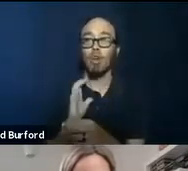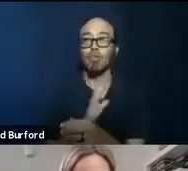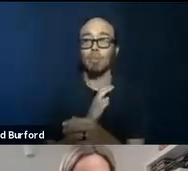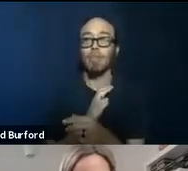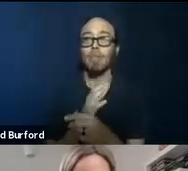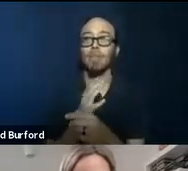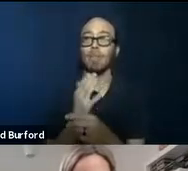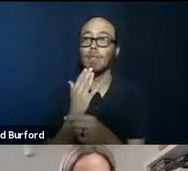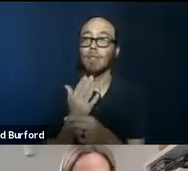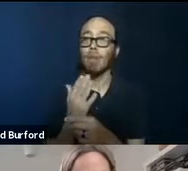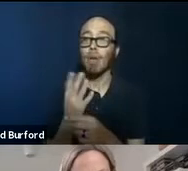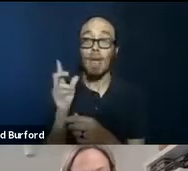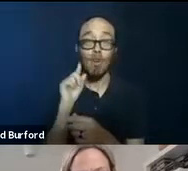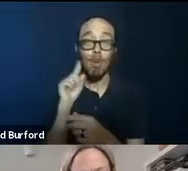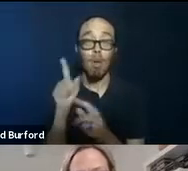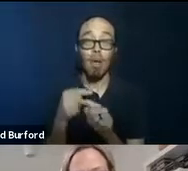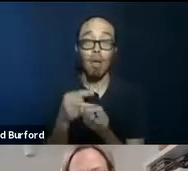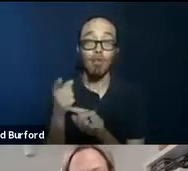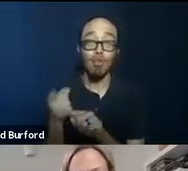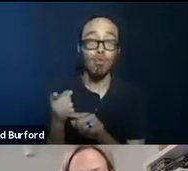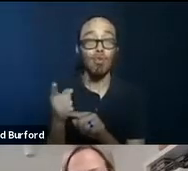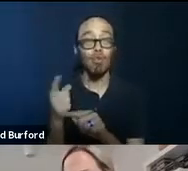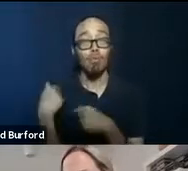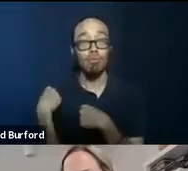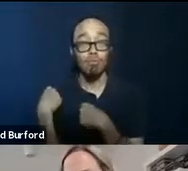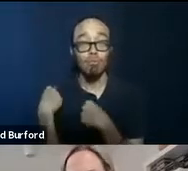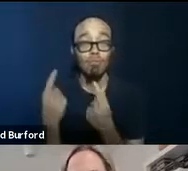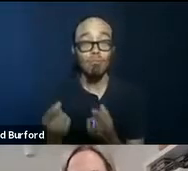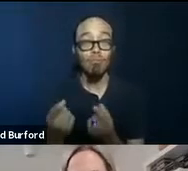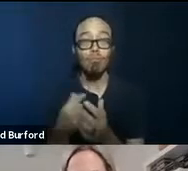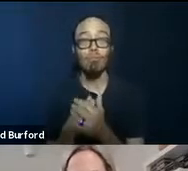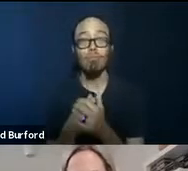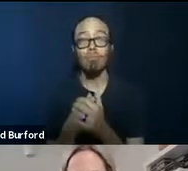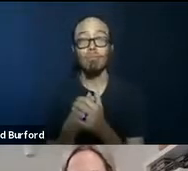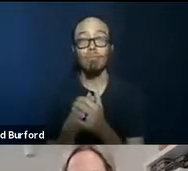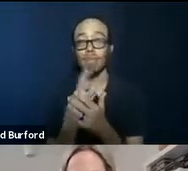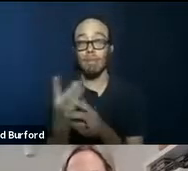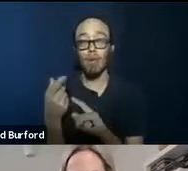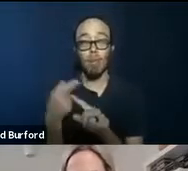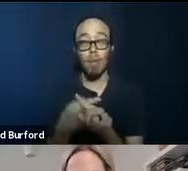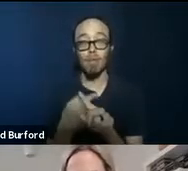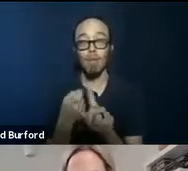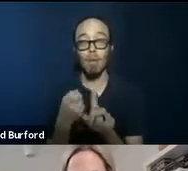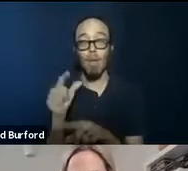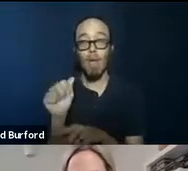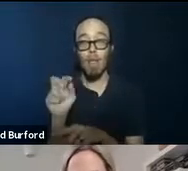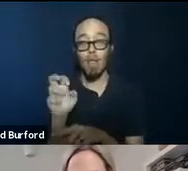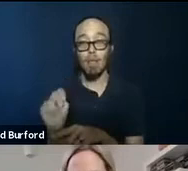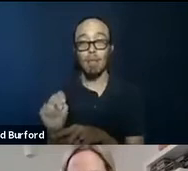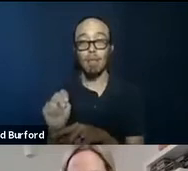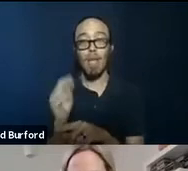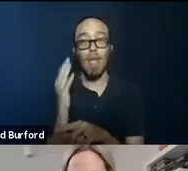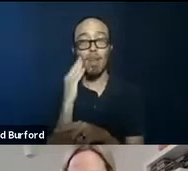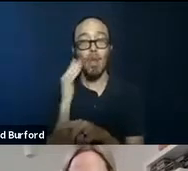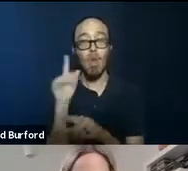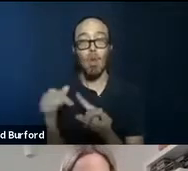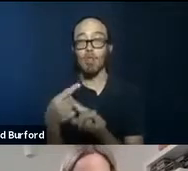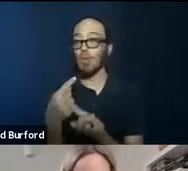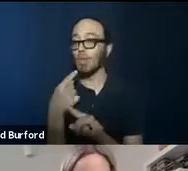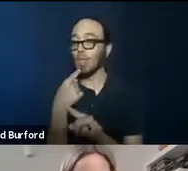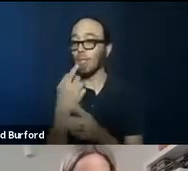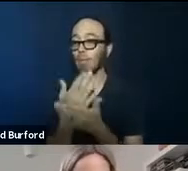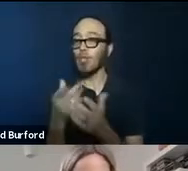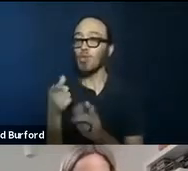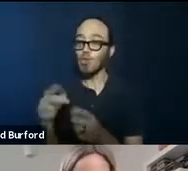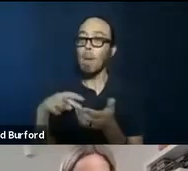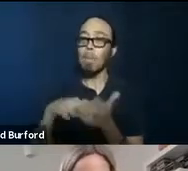hear about you, and I have heard about you throughout the last several months from Alan, I know that when you say something, you mean it